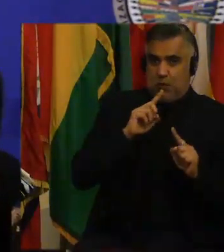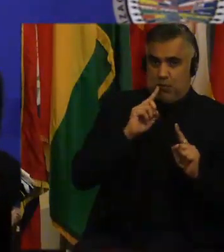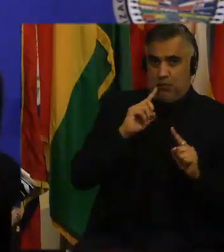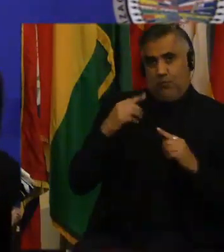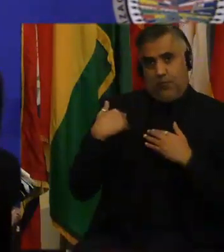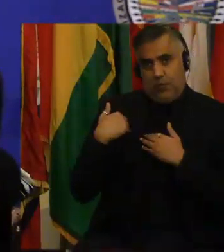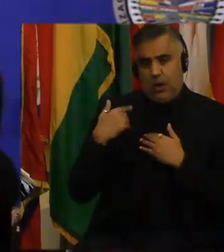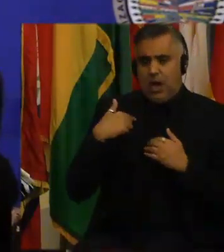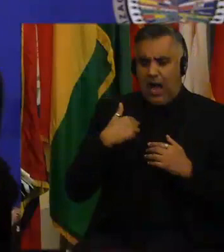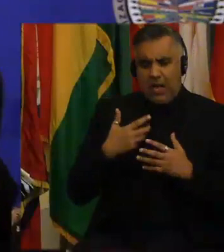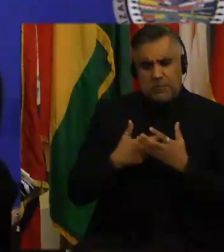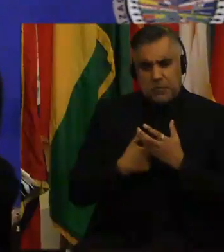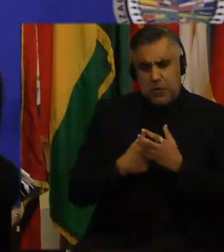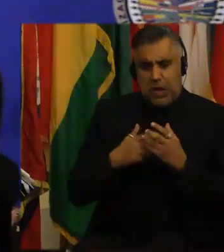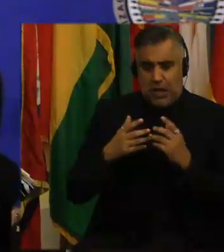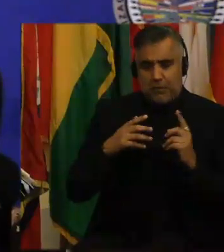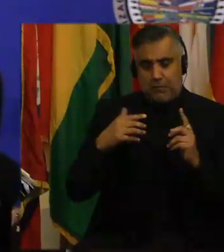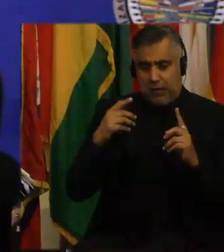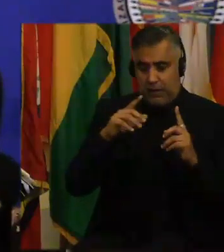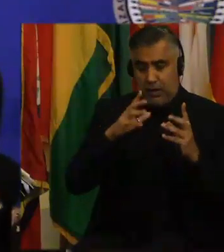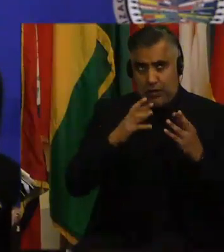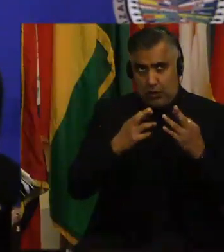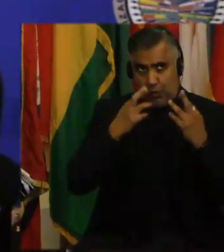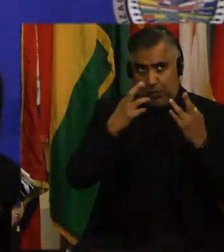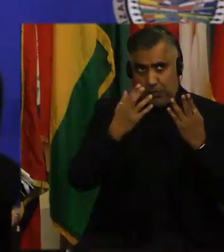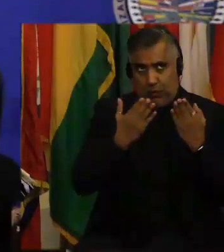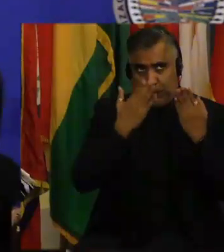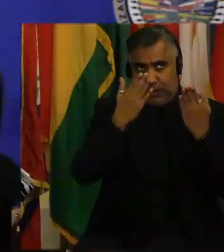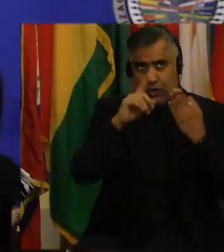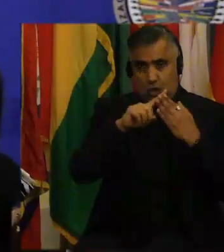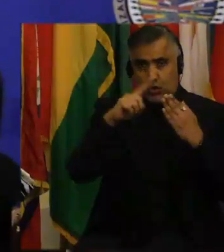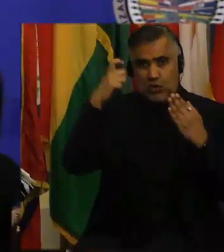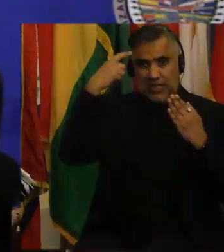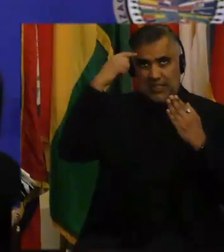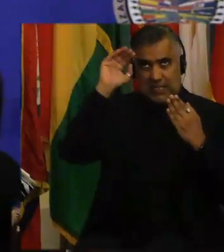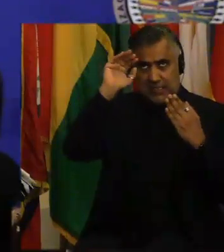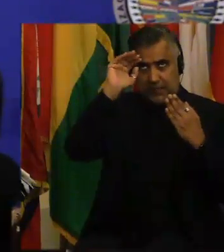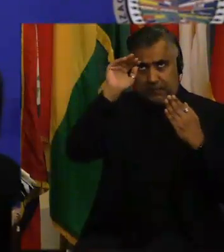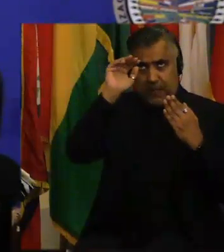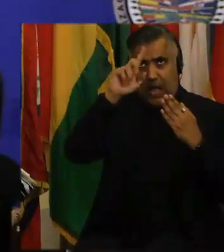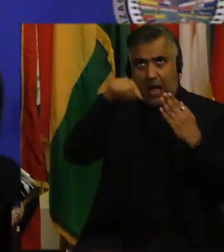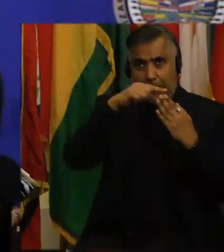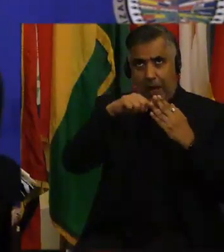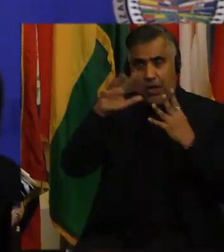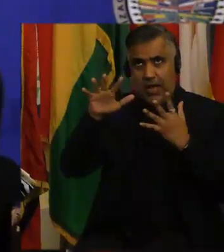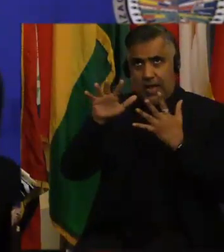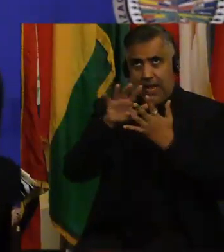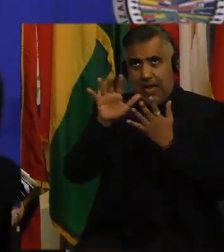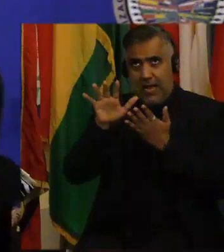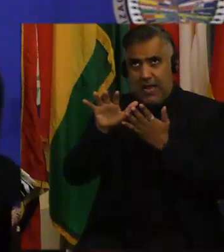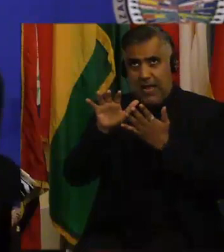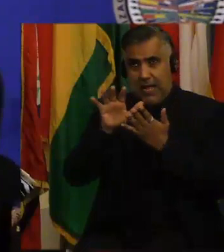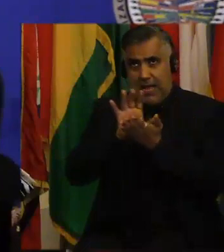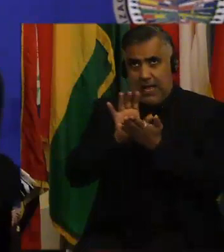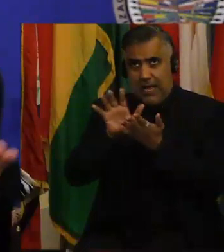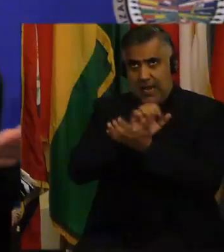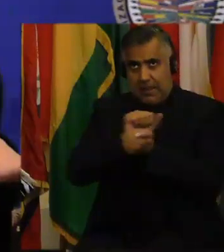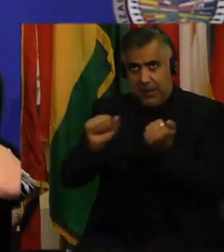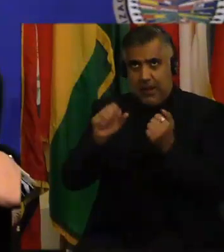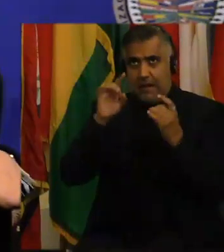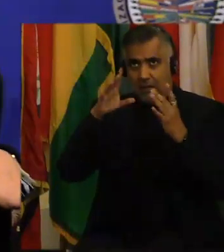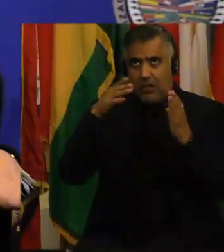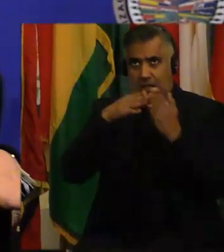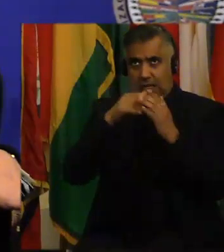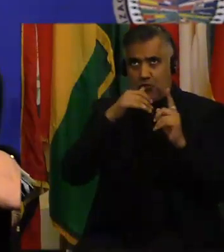am entrusted to provide recommendations to states with respect to elimination of violence against women. And when